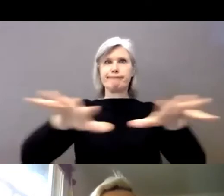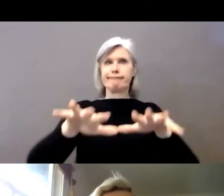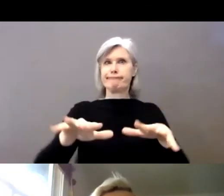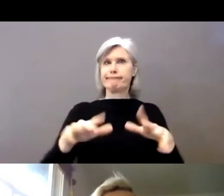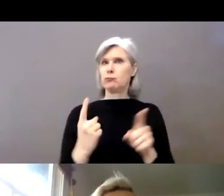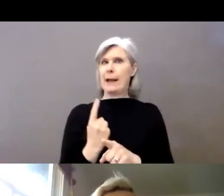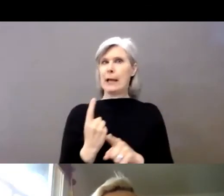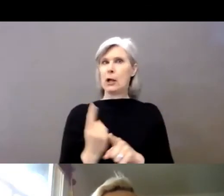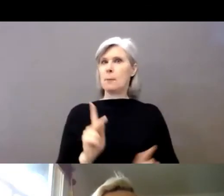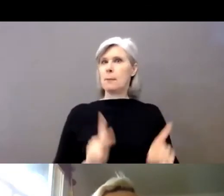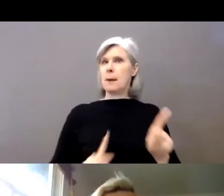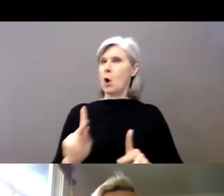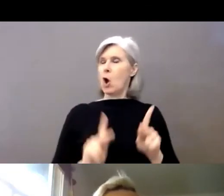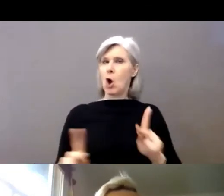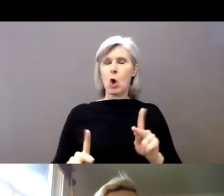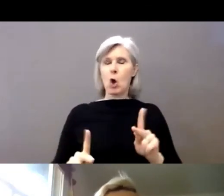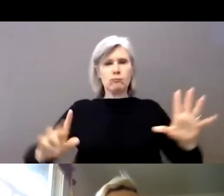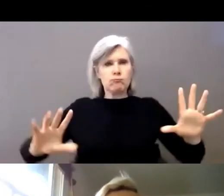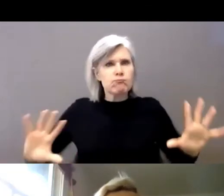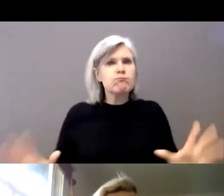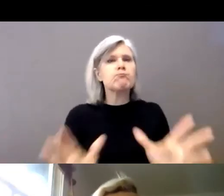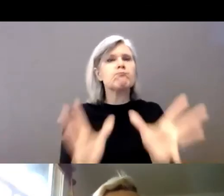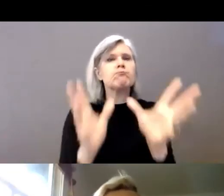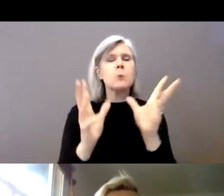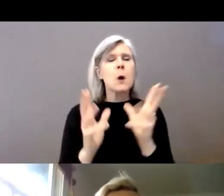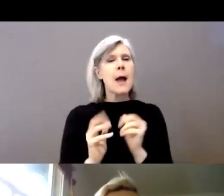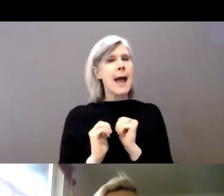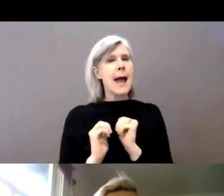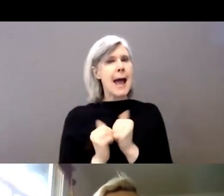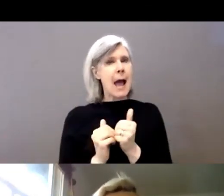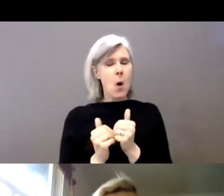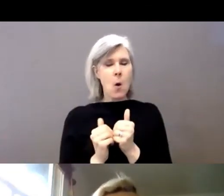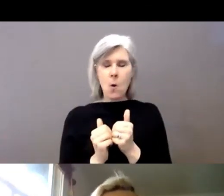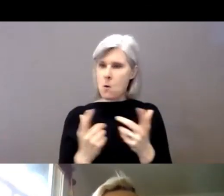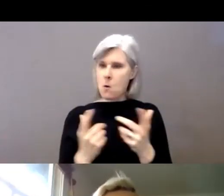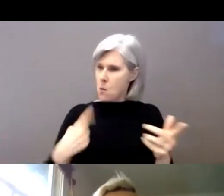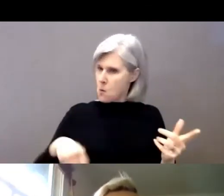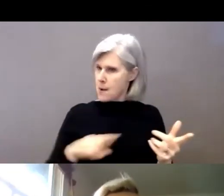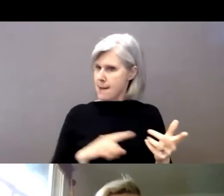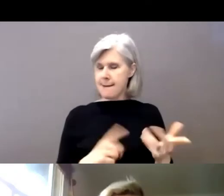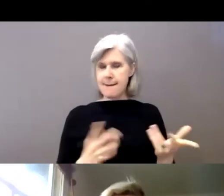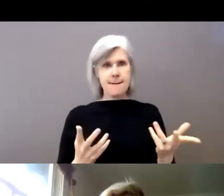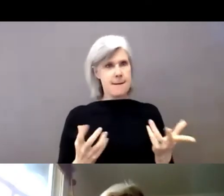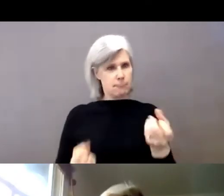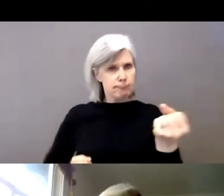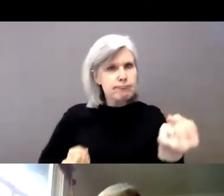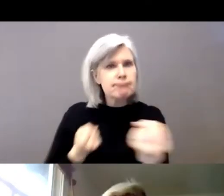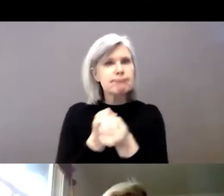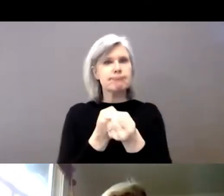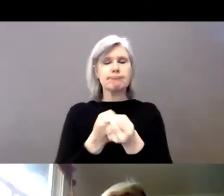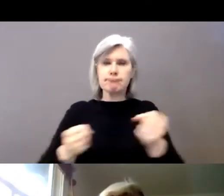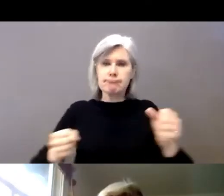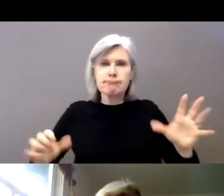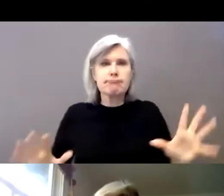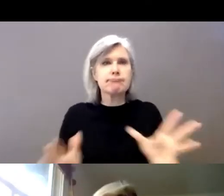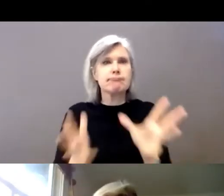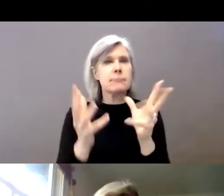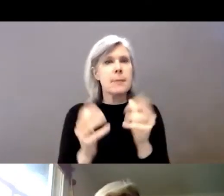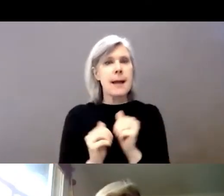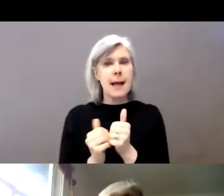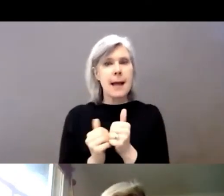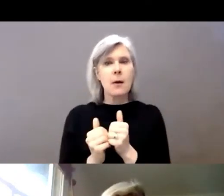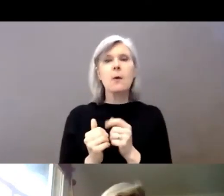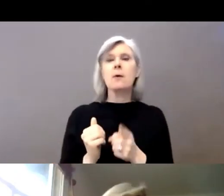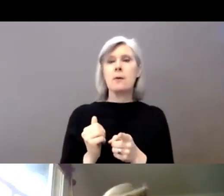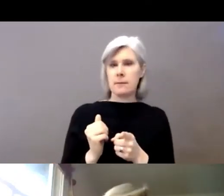can individuals do to start that wave, to kickstart this? Let's start with you, Margaret Gillis, and then